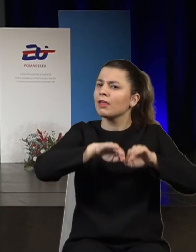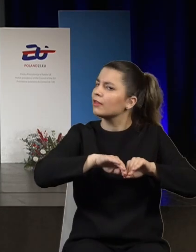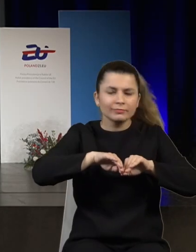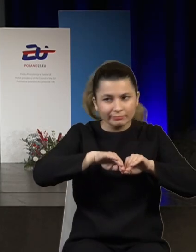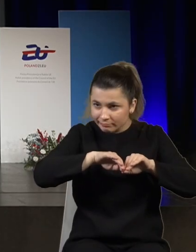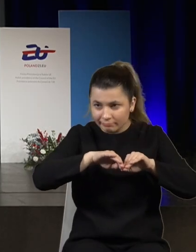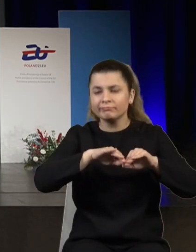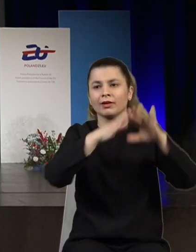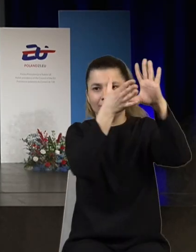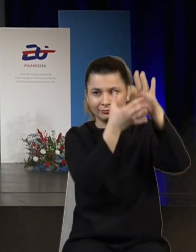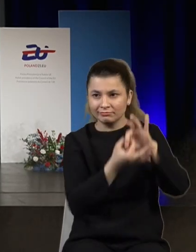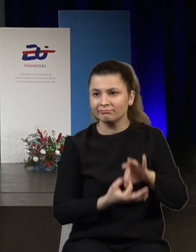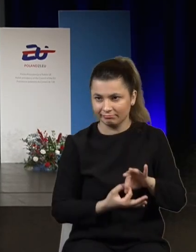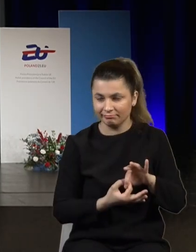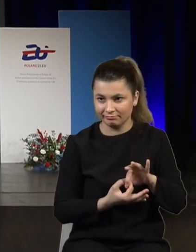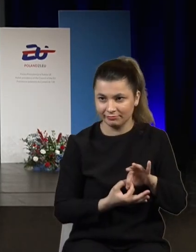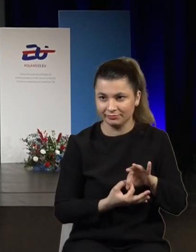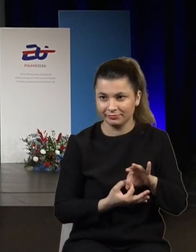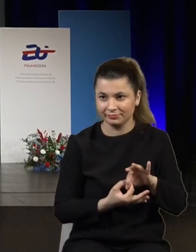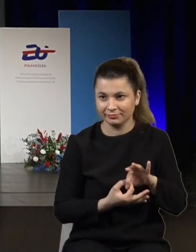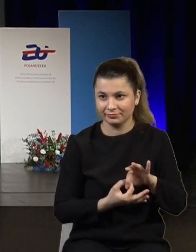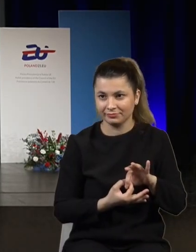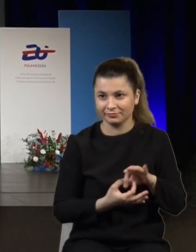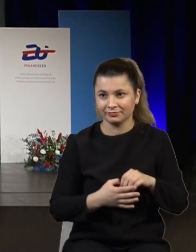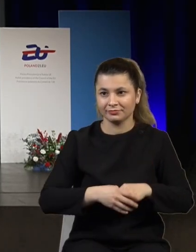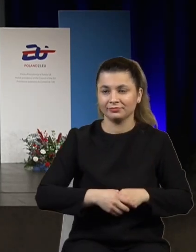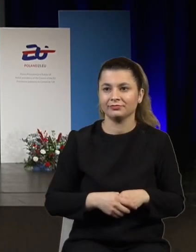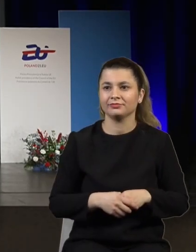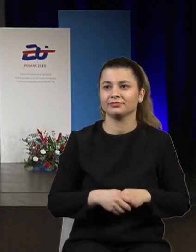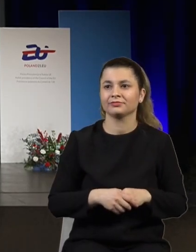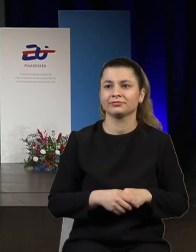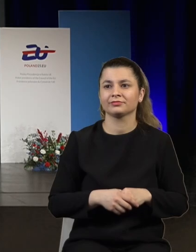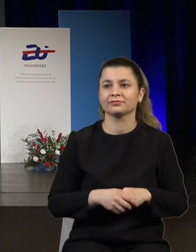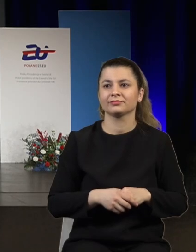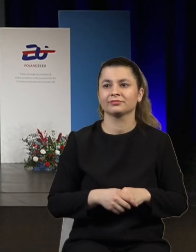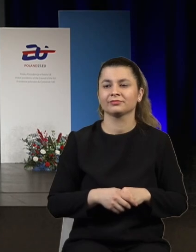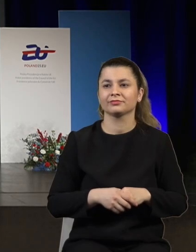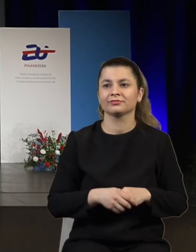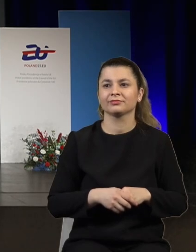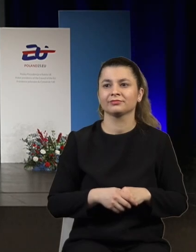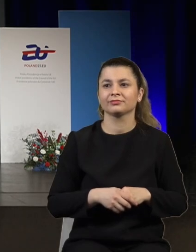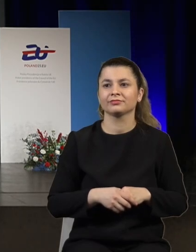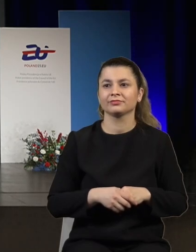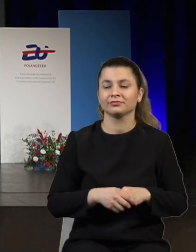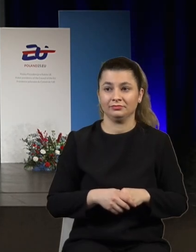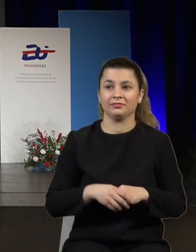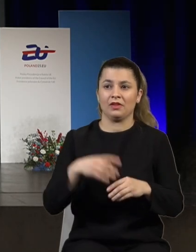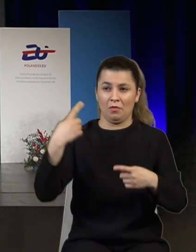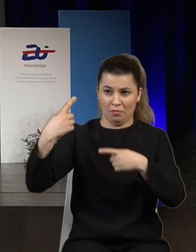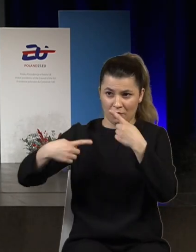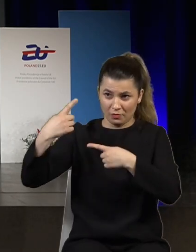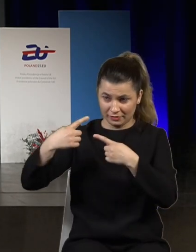one goal in European policy is to ensure that